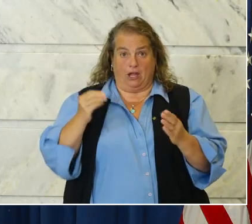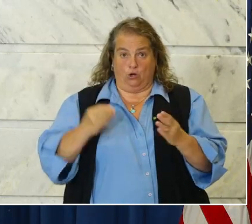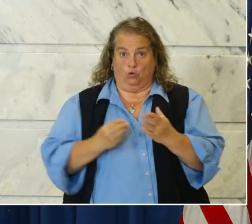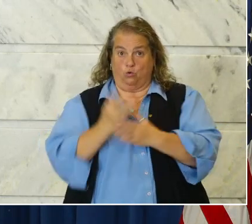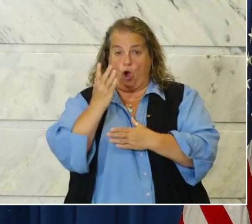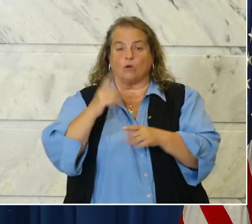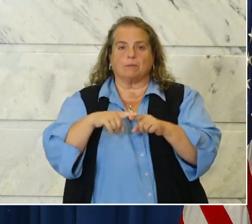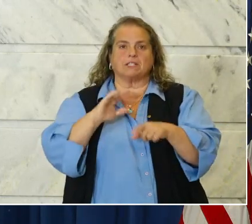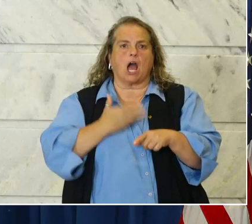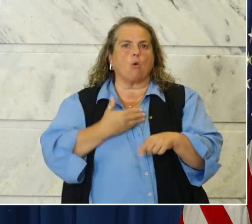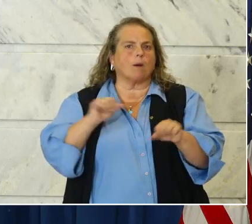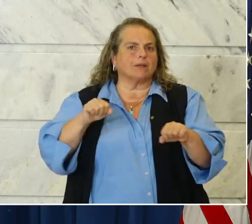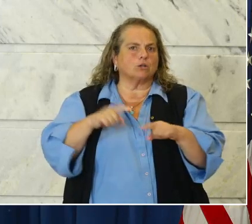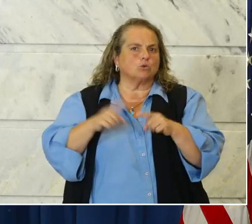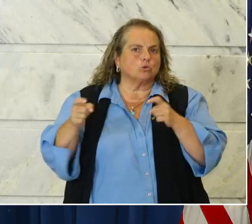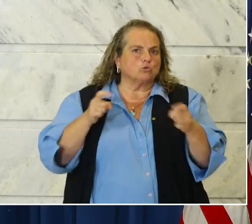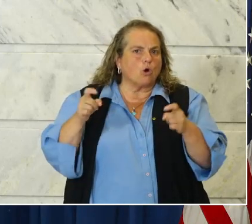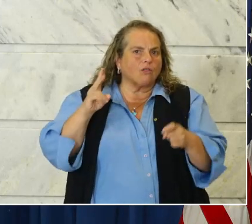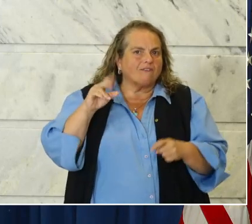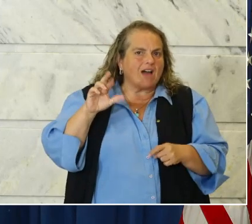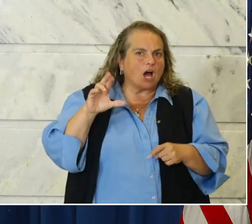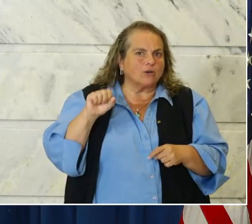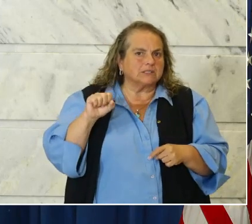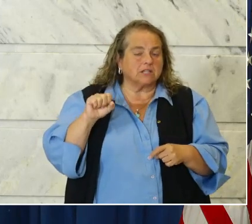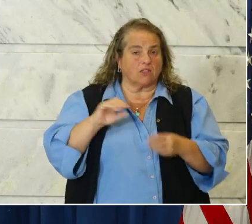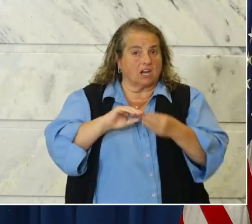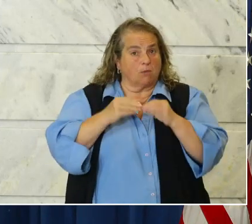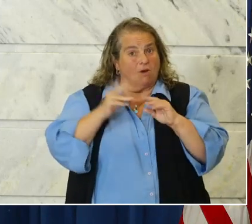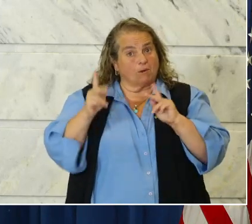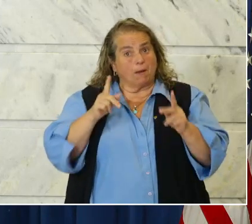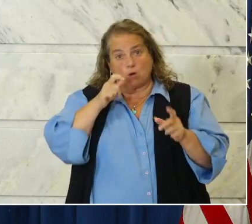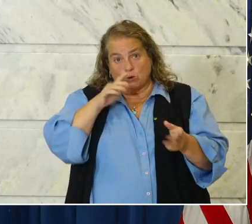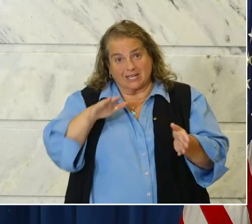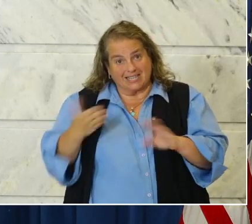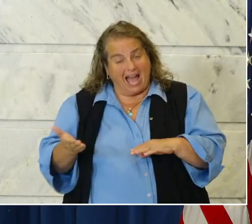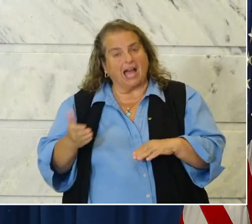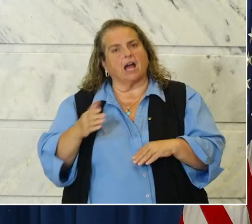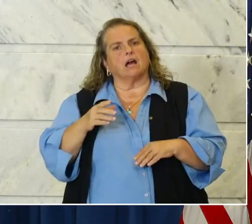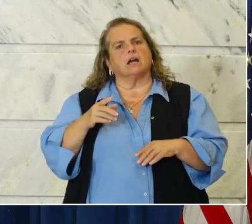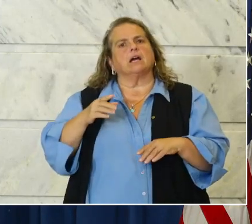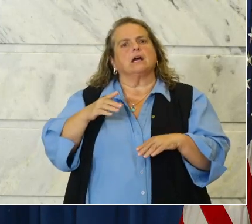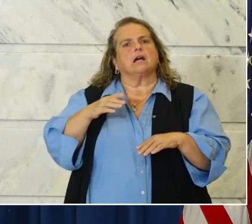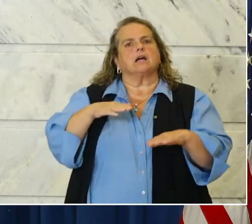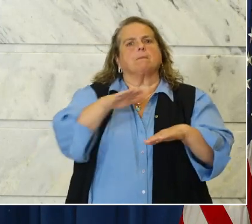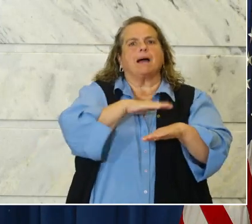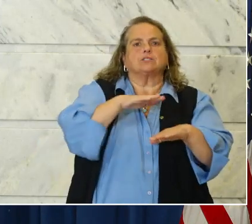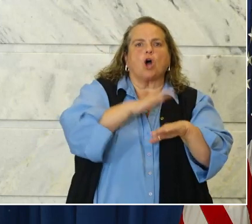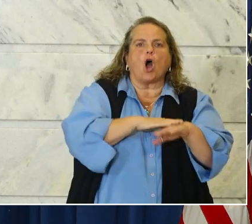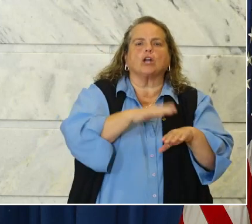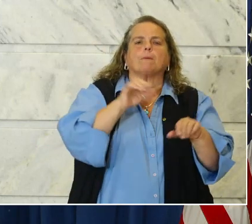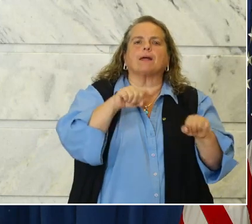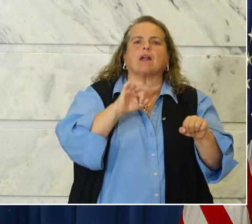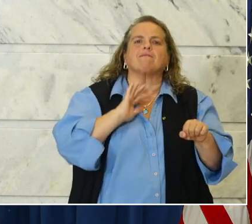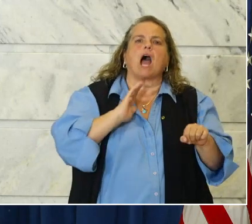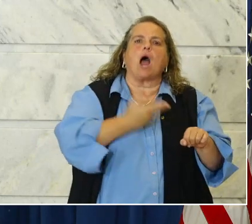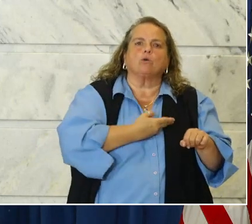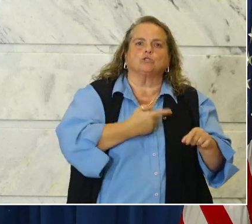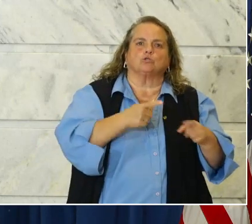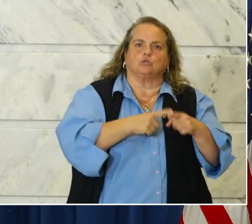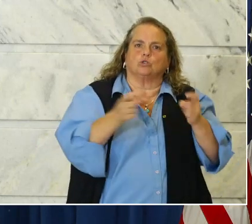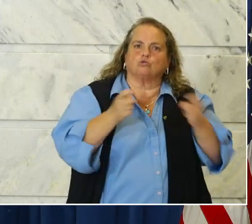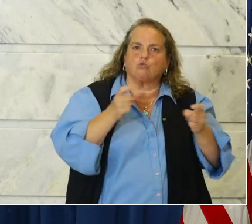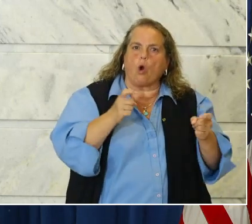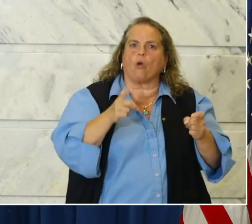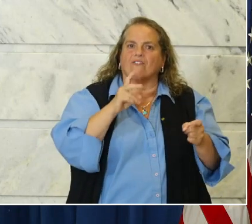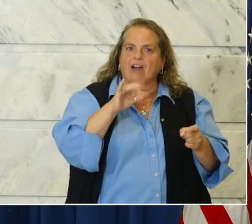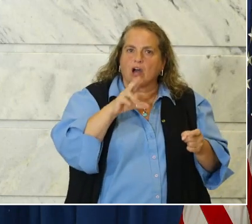the virus. The number of people who die is based on our ability to control the virus. Getting our kids back in school is based on our ability